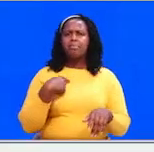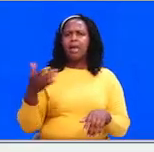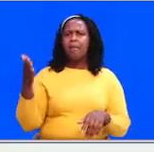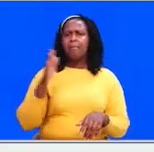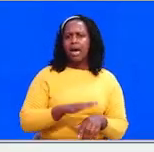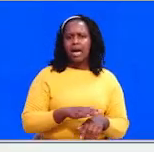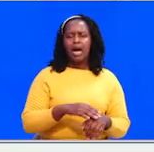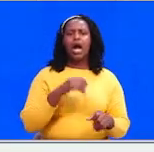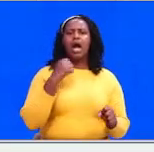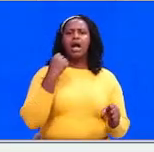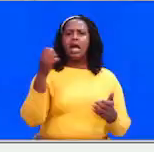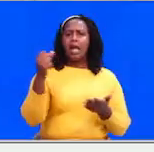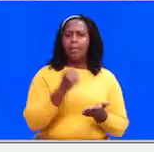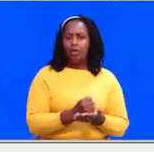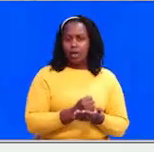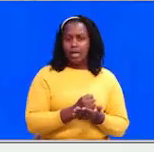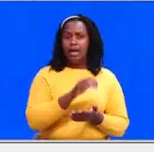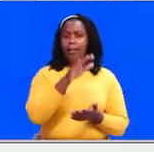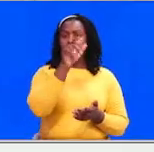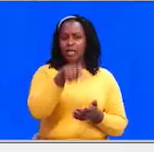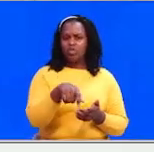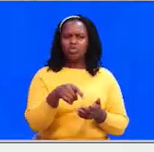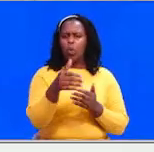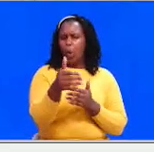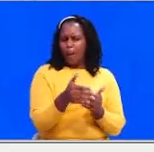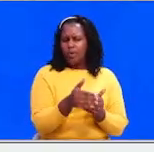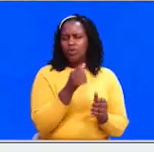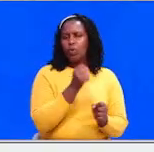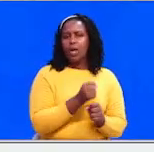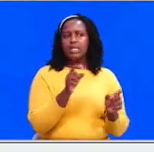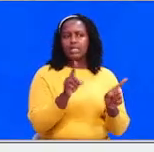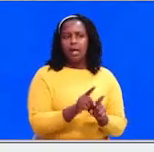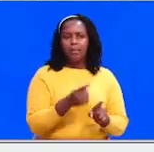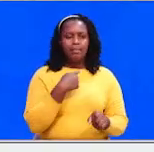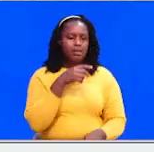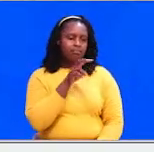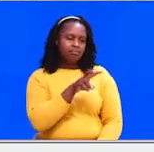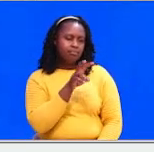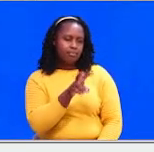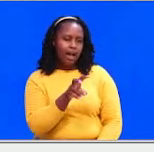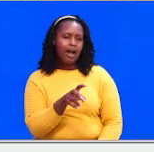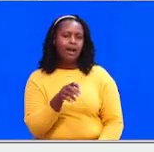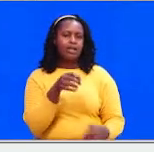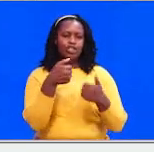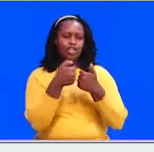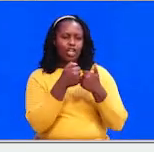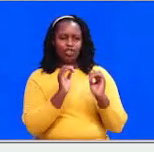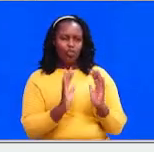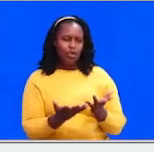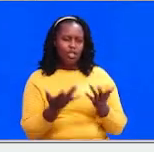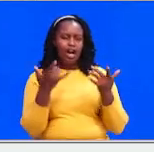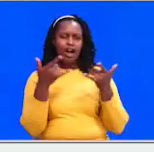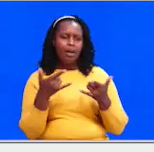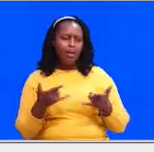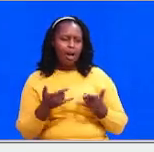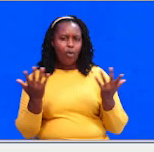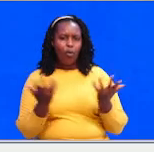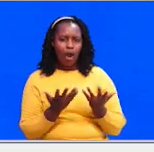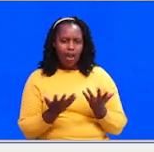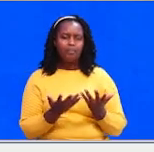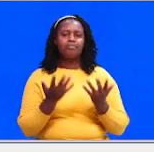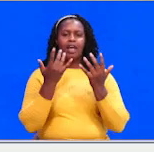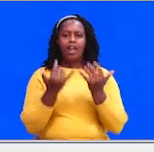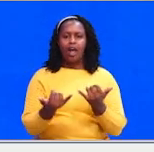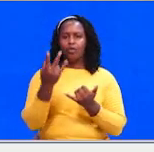was almost doing the same thing. Right. So I learned a bit of loopholes and what was happening and the market. And so come 2014,